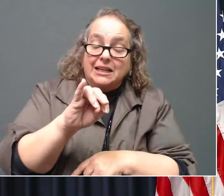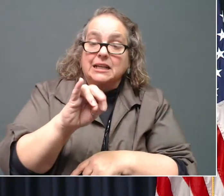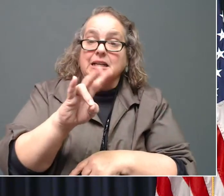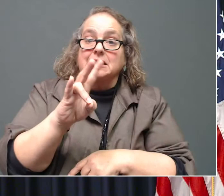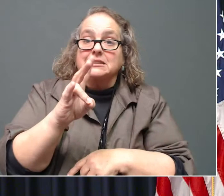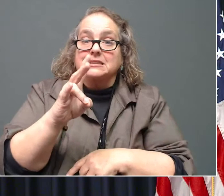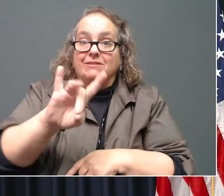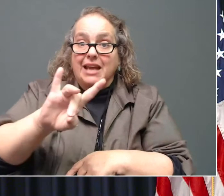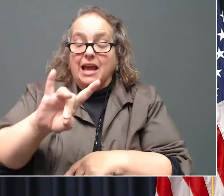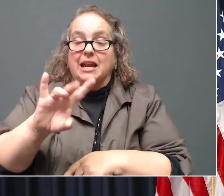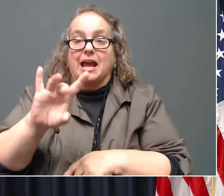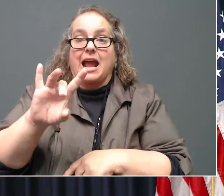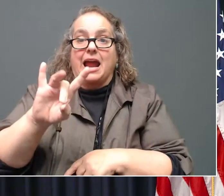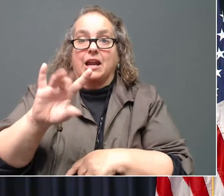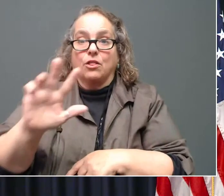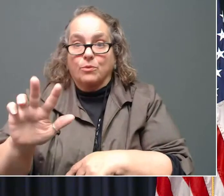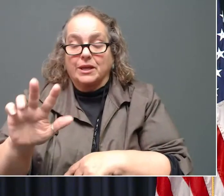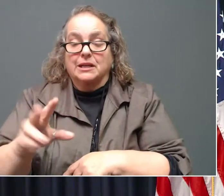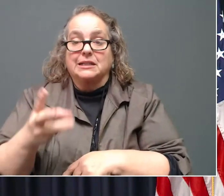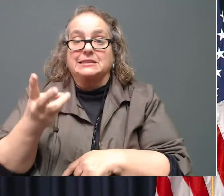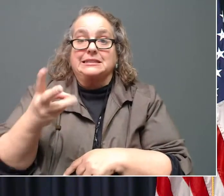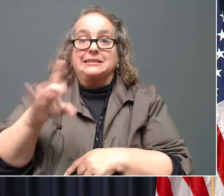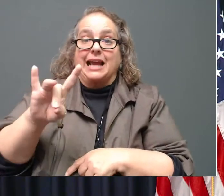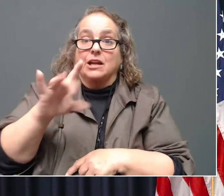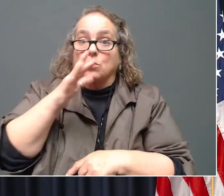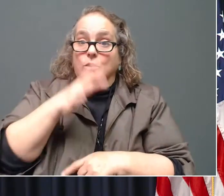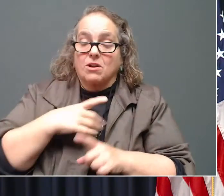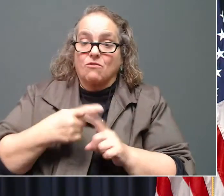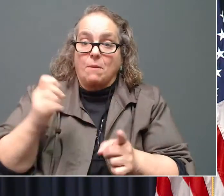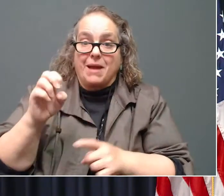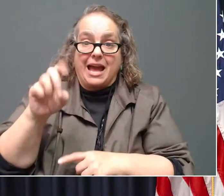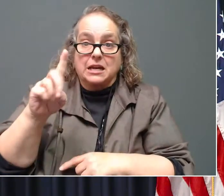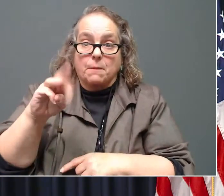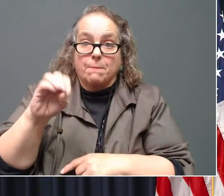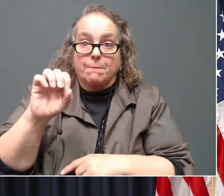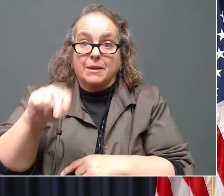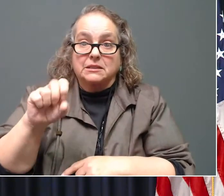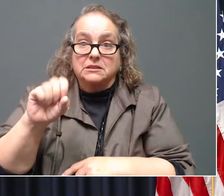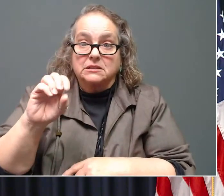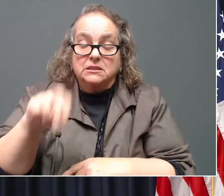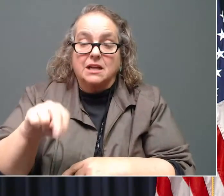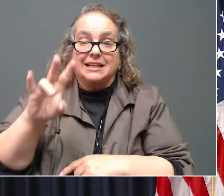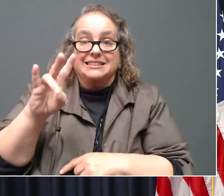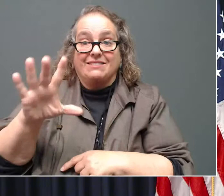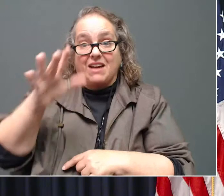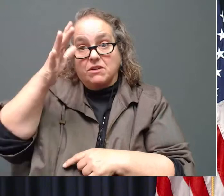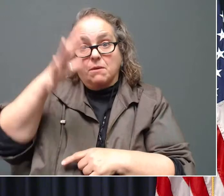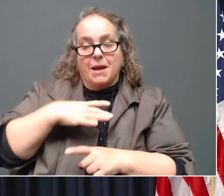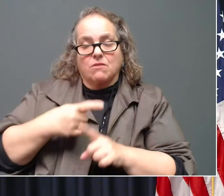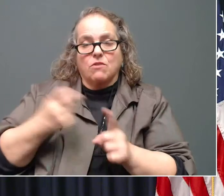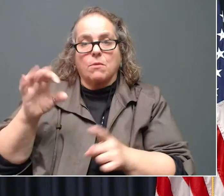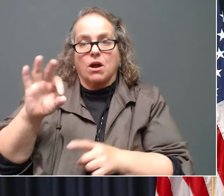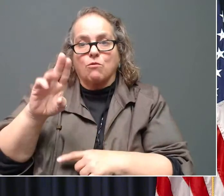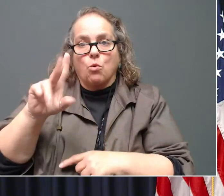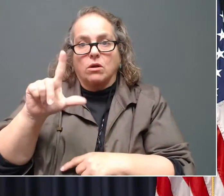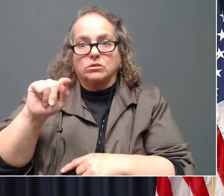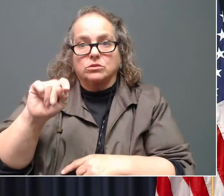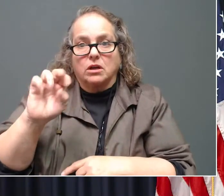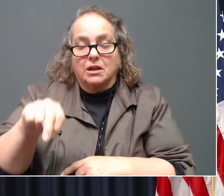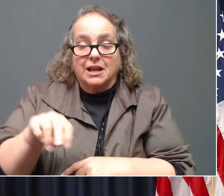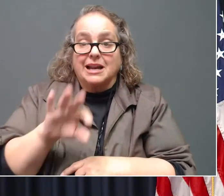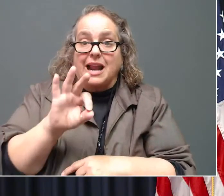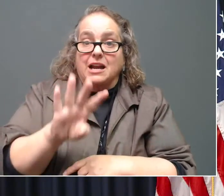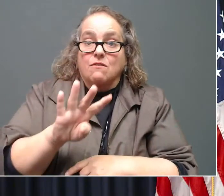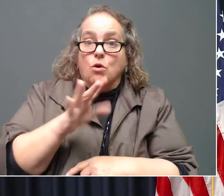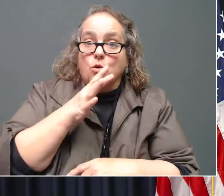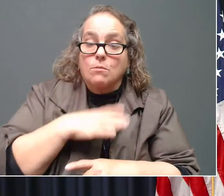83. 68-year-old woman in Edmondson, a 75-year-old man in Fulton, a 94-year-old woman in